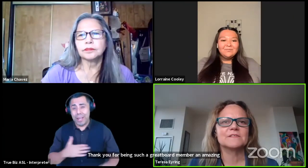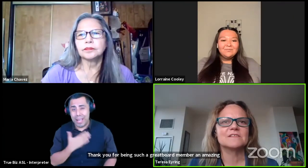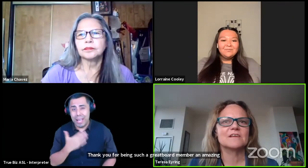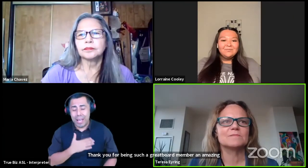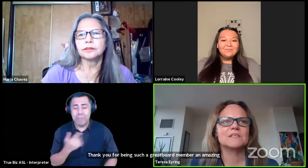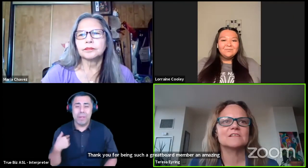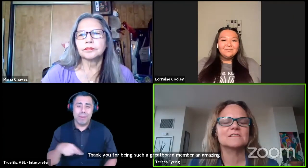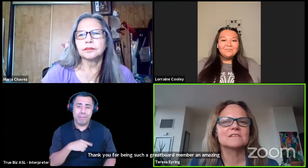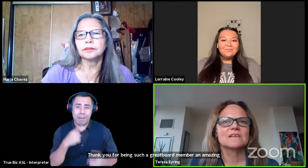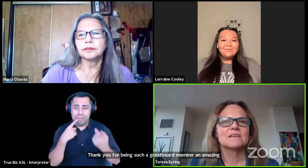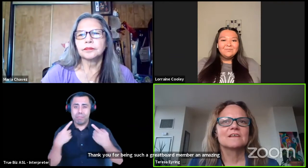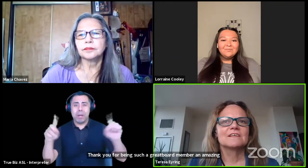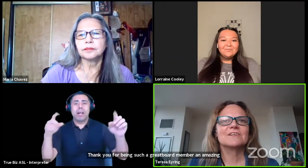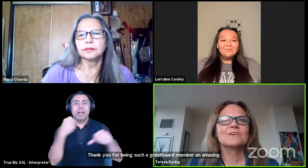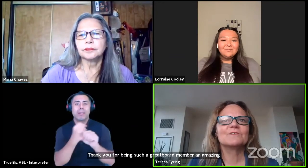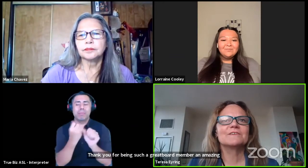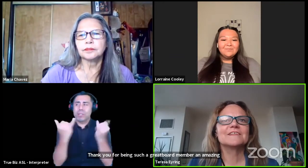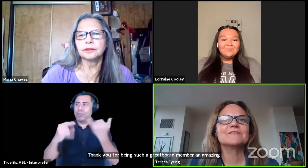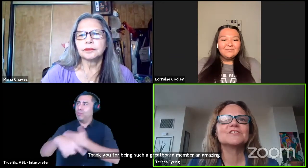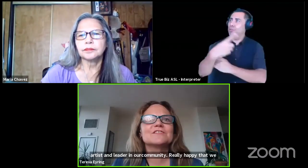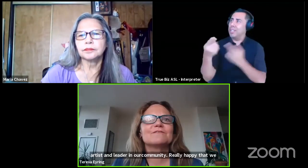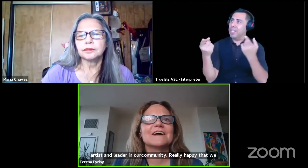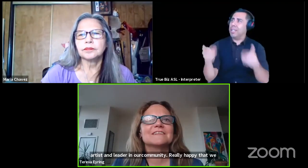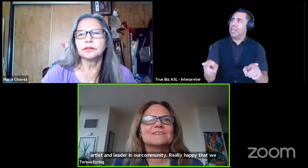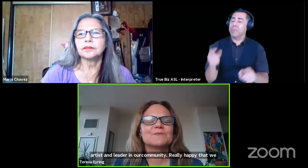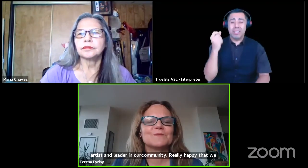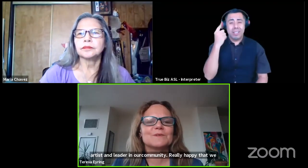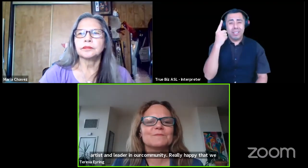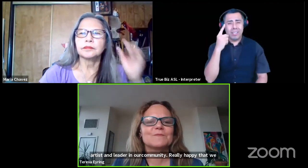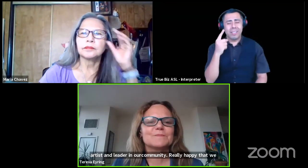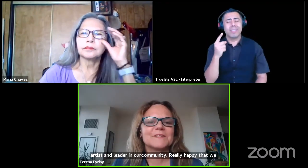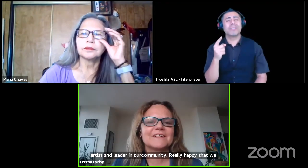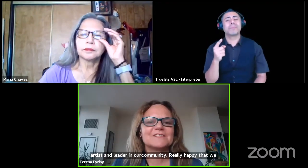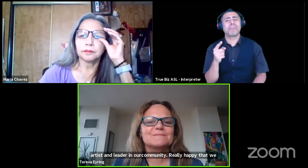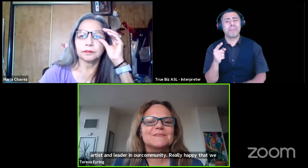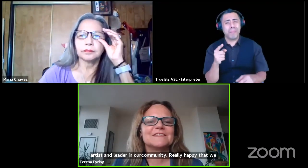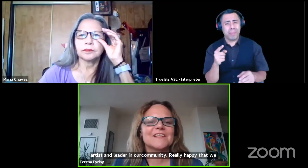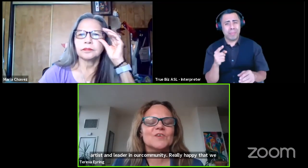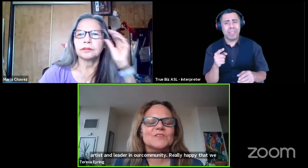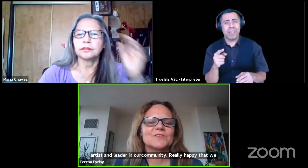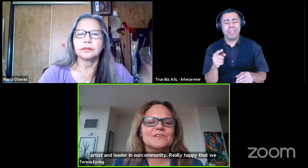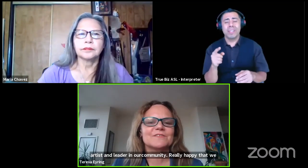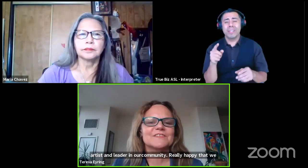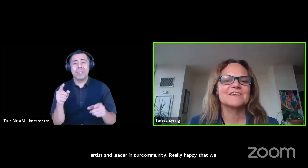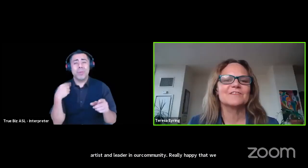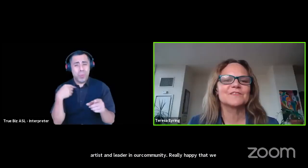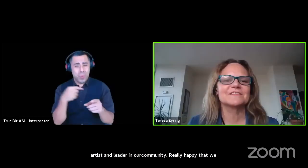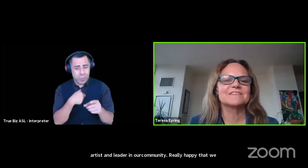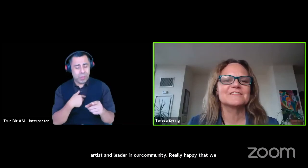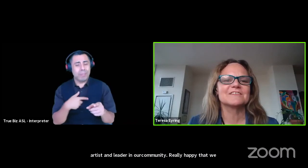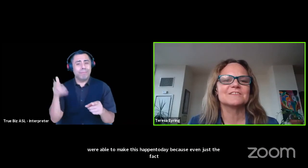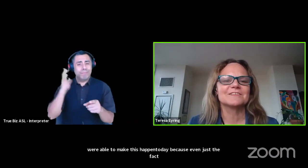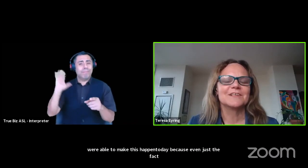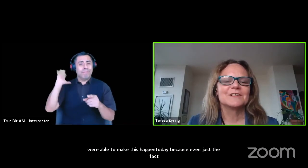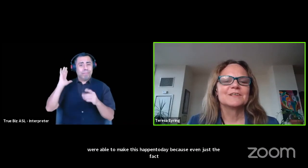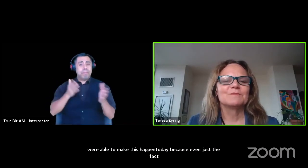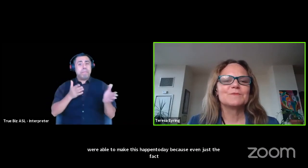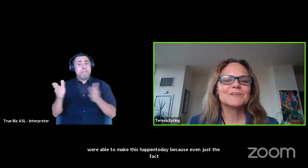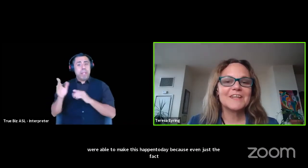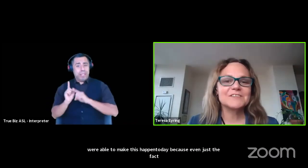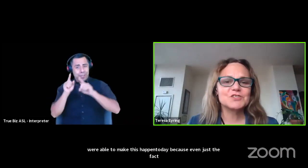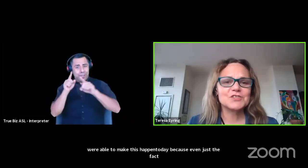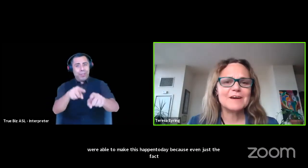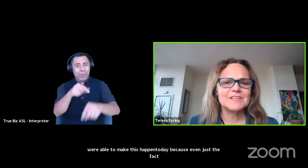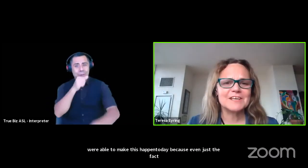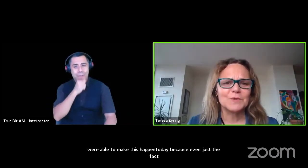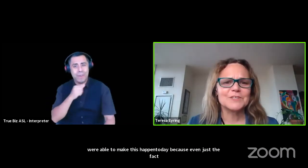this happen today, because, you know, even just the fact that we were planning to be in Arizona for this conference until we